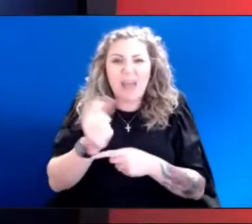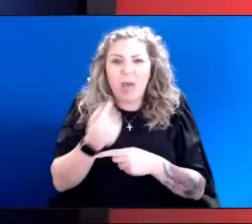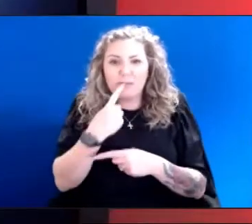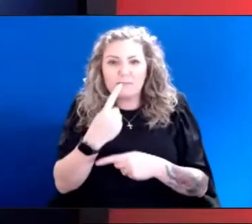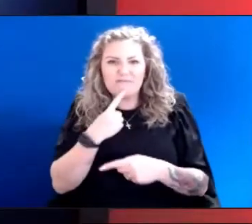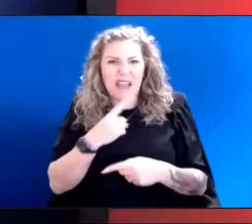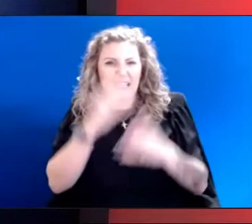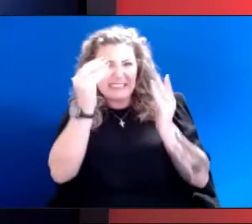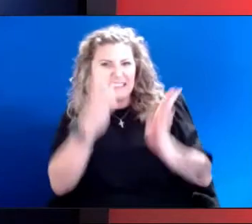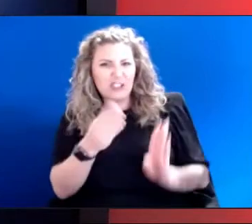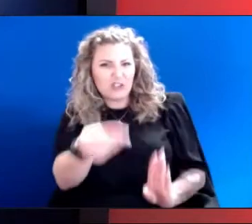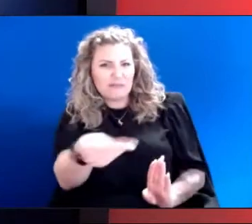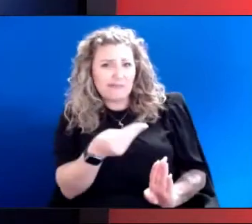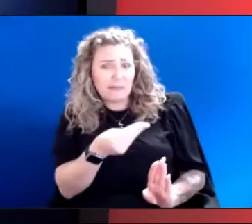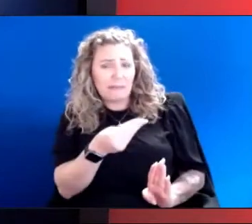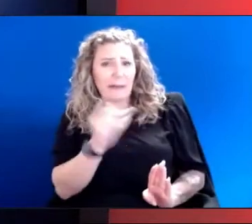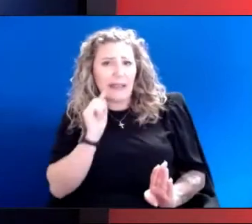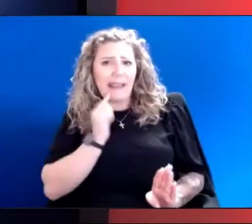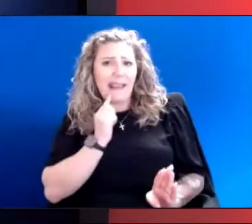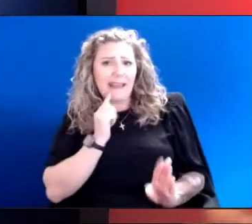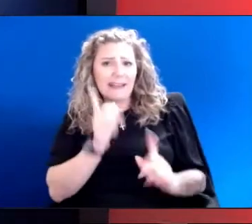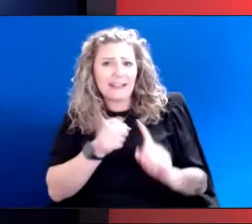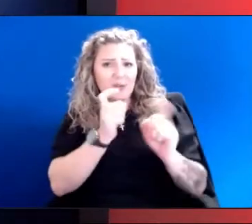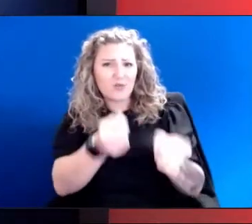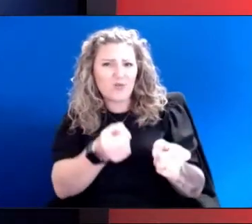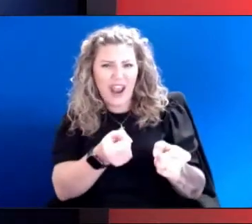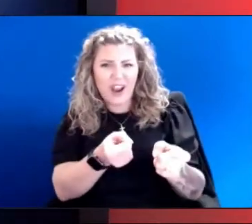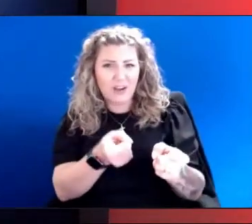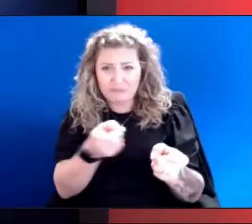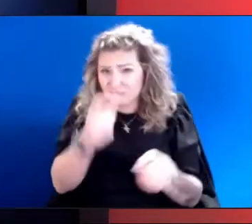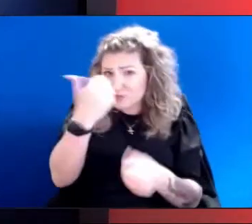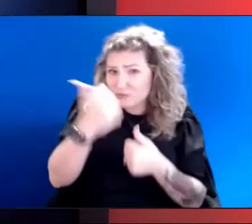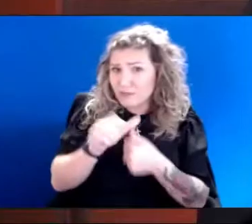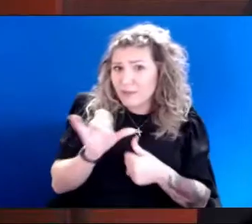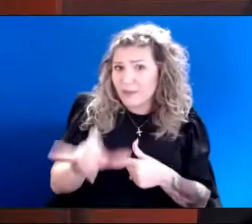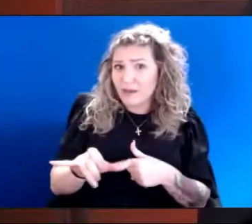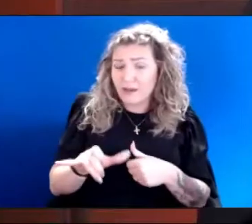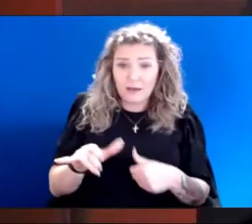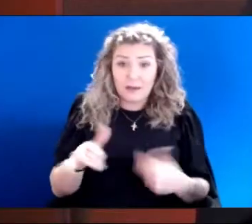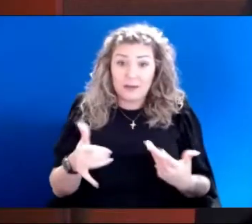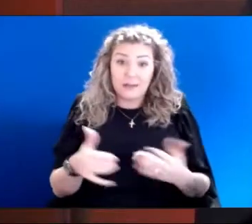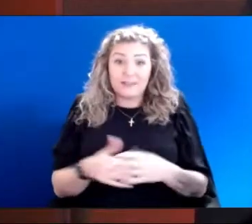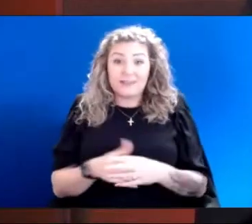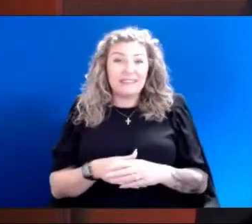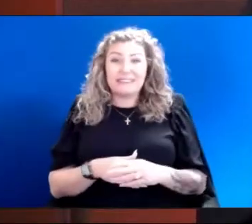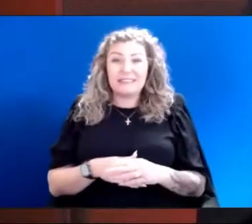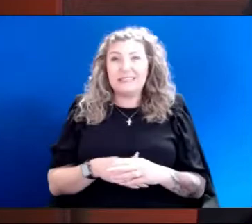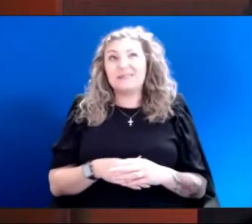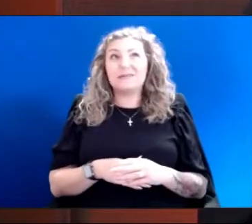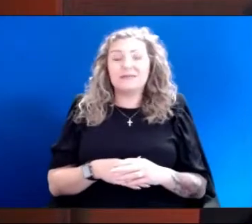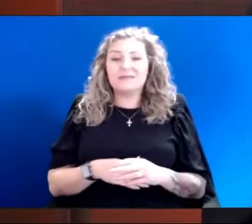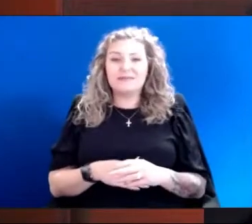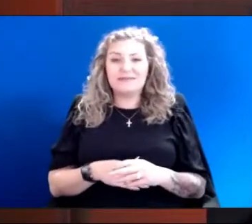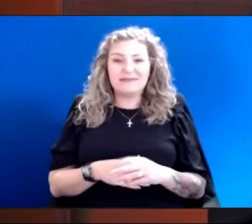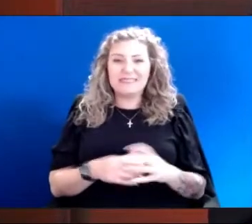teachers giving me candy as a reward. Do you guys remember that? I mean, not until and I think teachers like are later awesome. on. I'm saying they're just like,